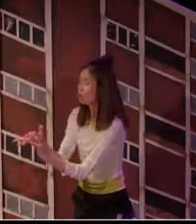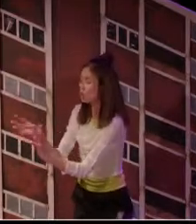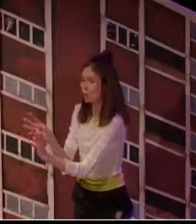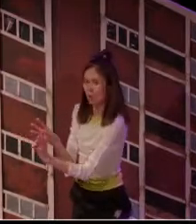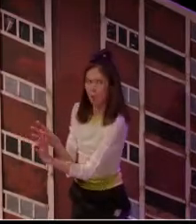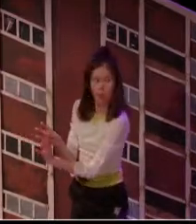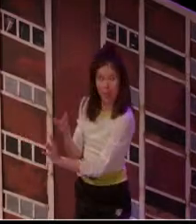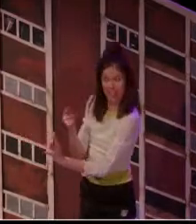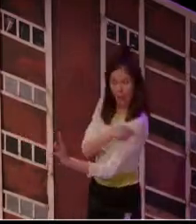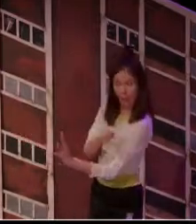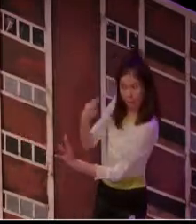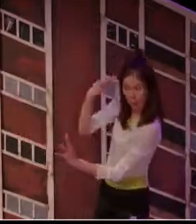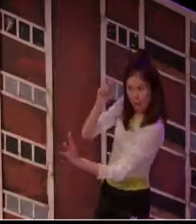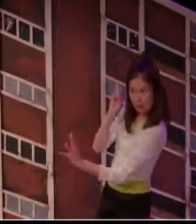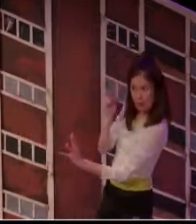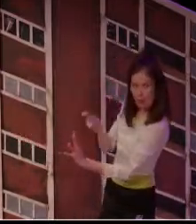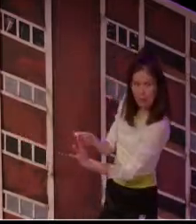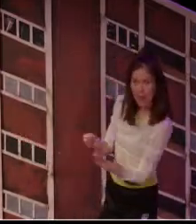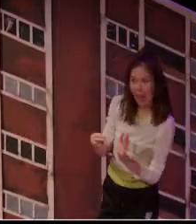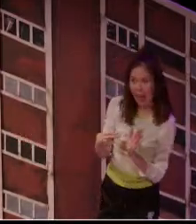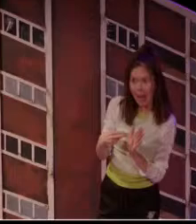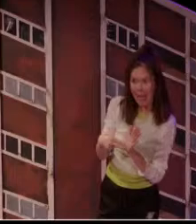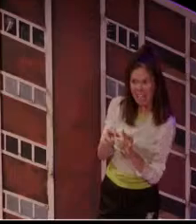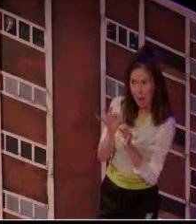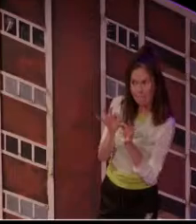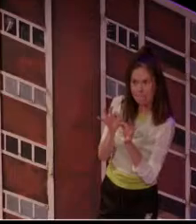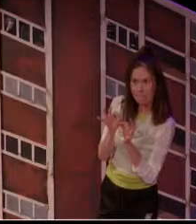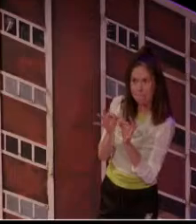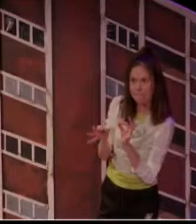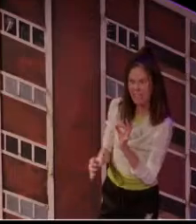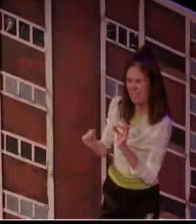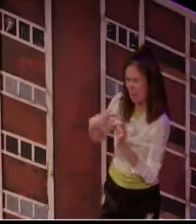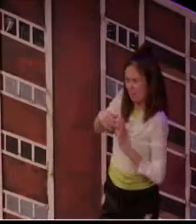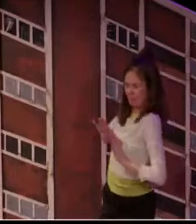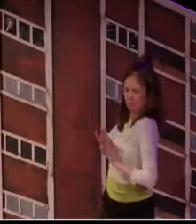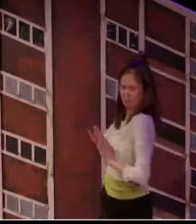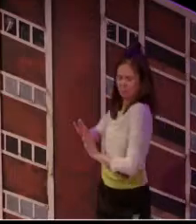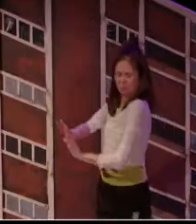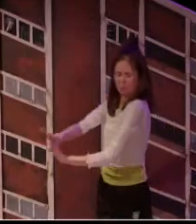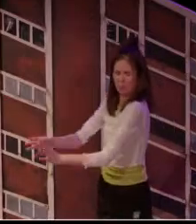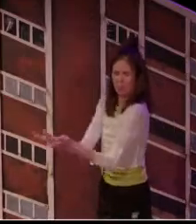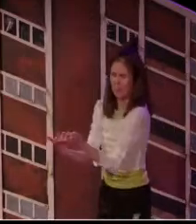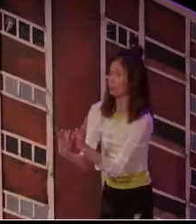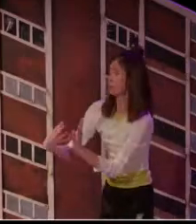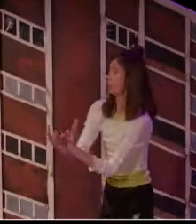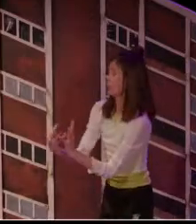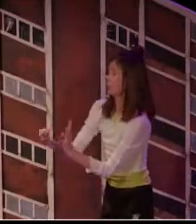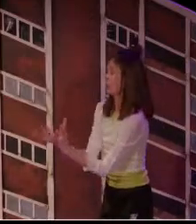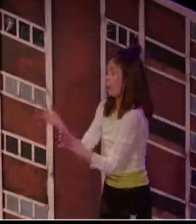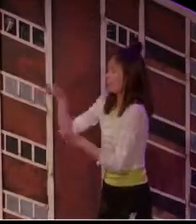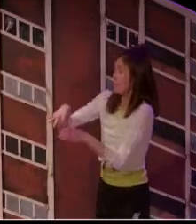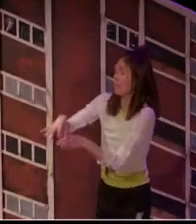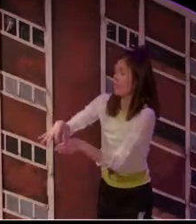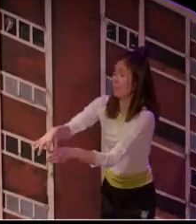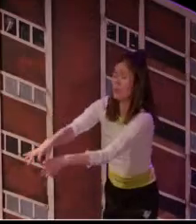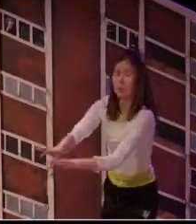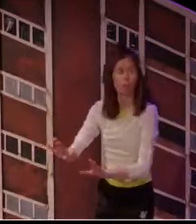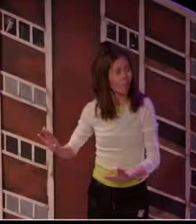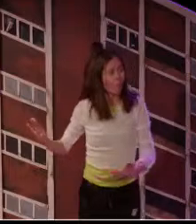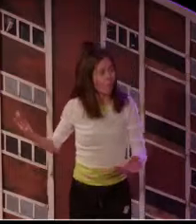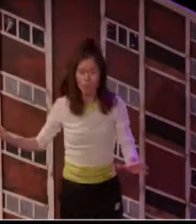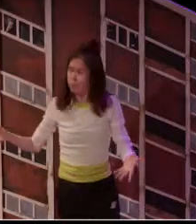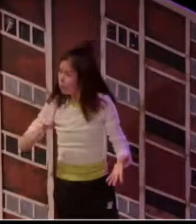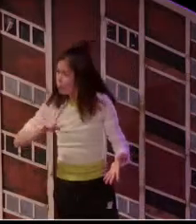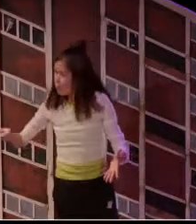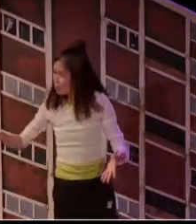call nature's bastards. Of that kind, our rustic garden's barren, and I refuse to plant seeds of them. We'll make your garden rich